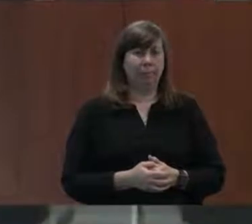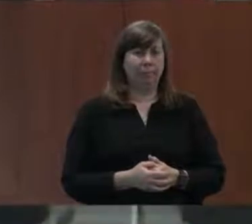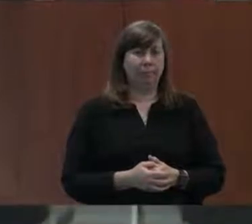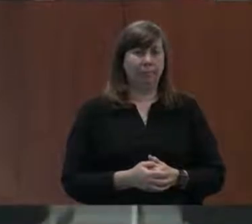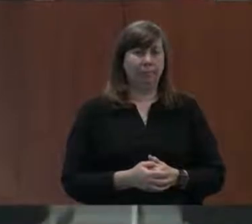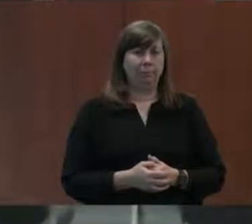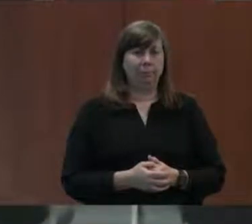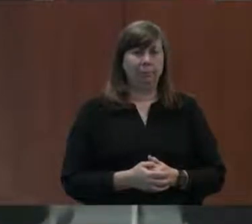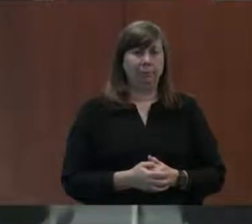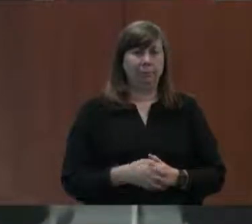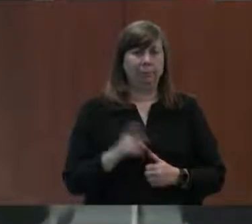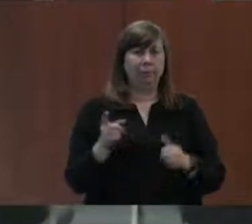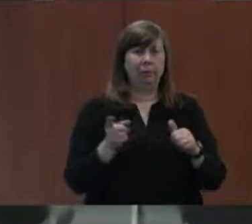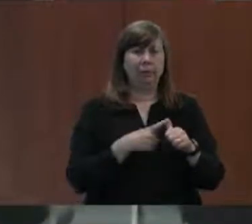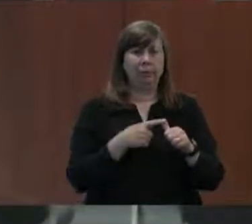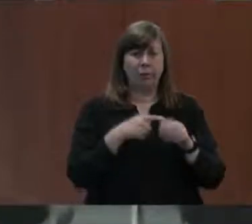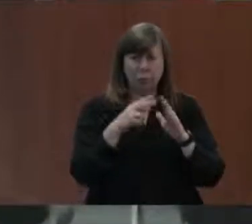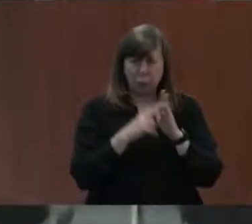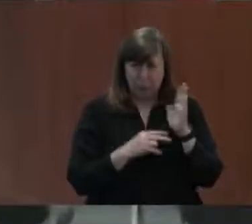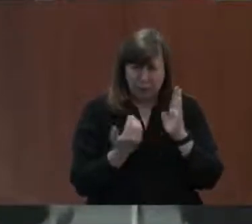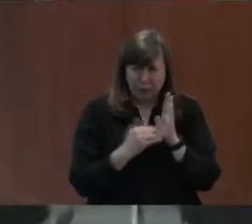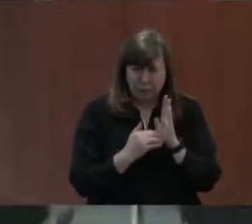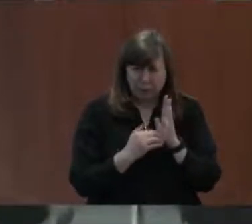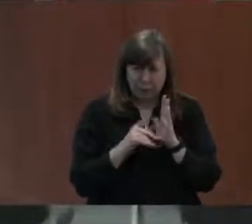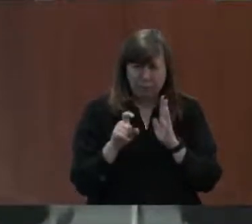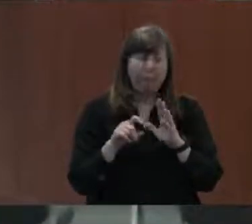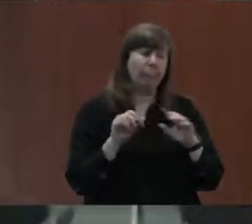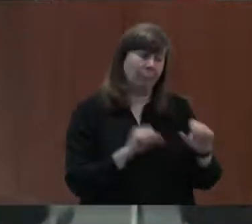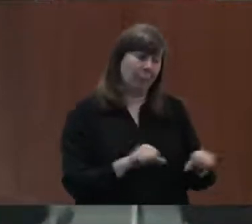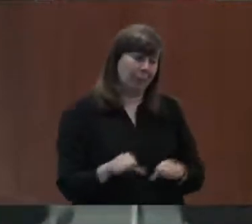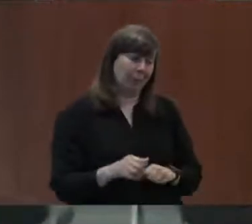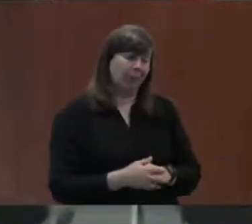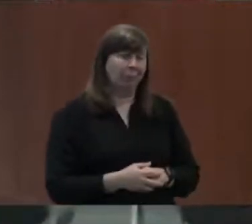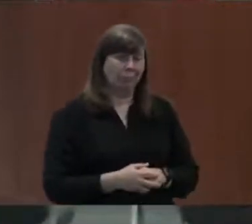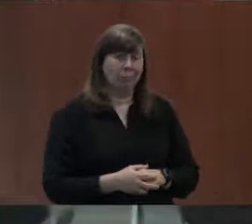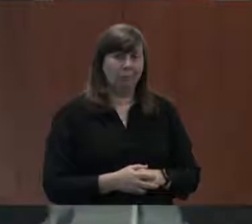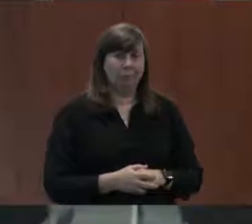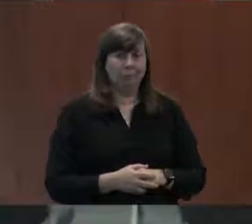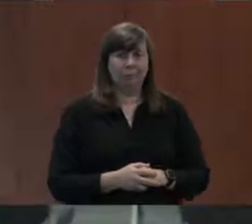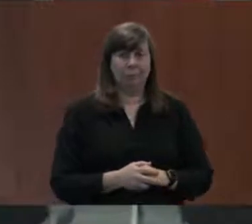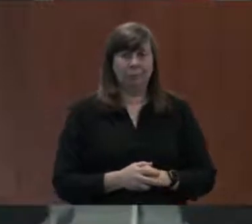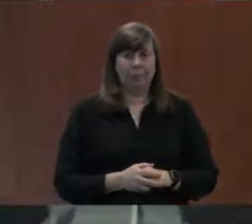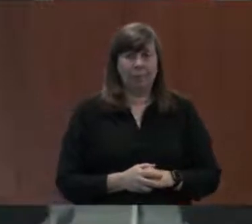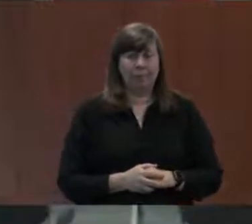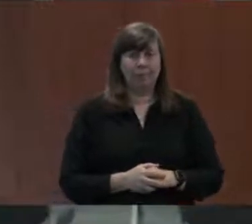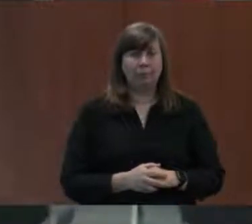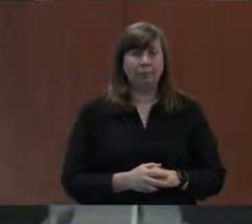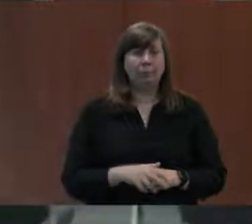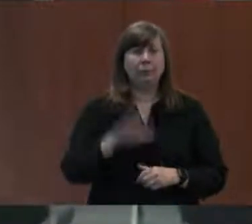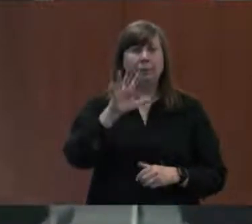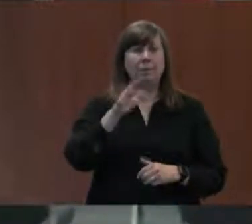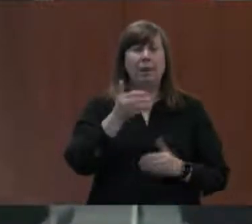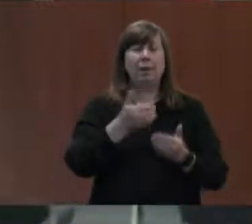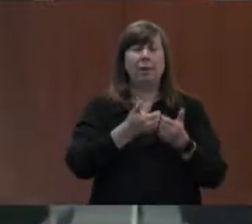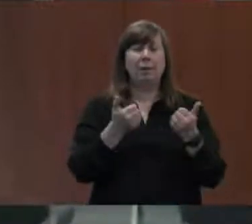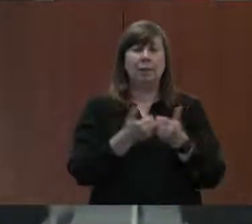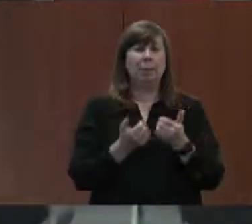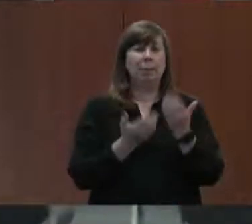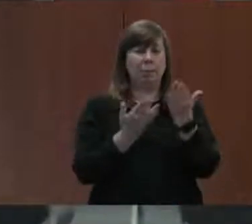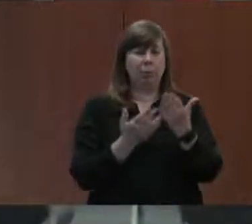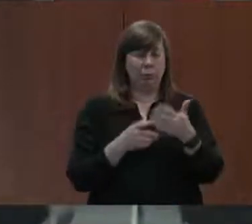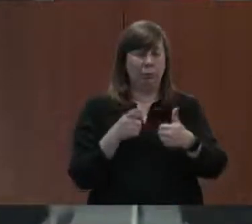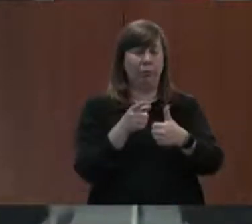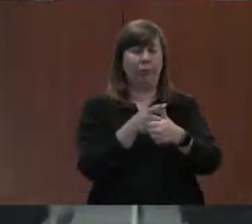Does that mean it'll have to go to first reading again? Quite possibly. Okay. There are 5 separate motions, so we'll do them one at a